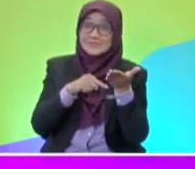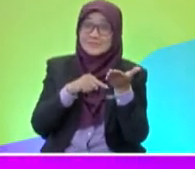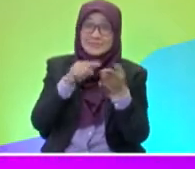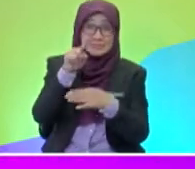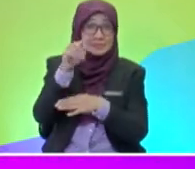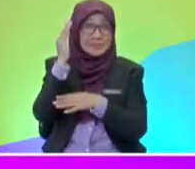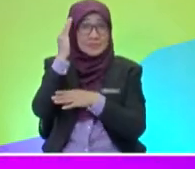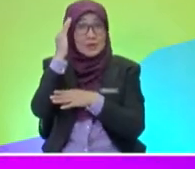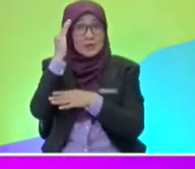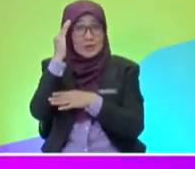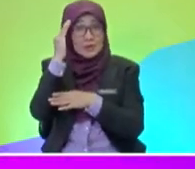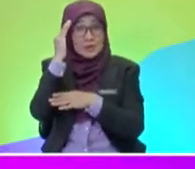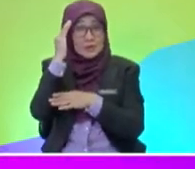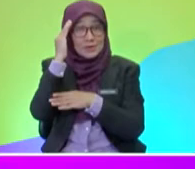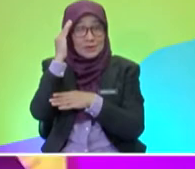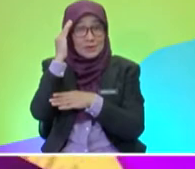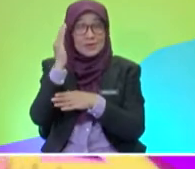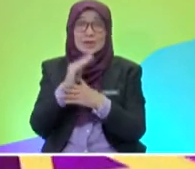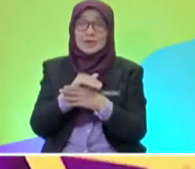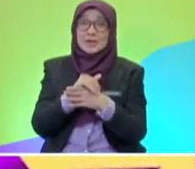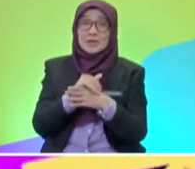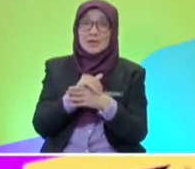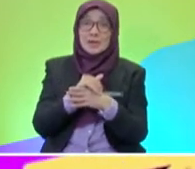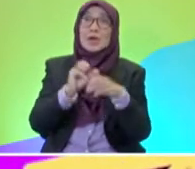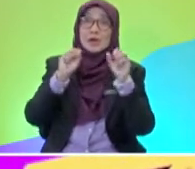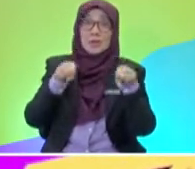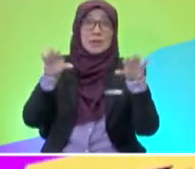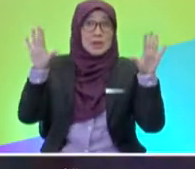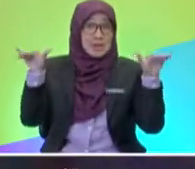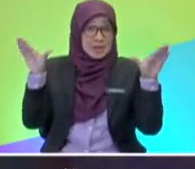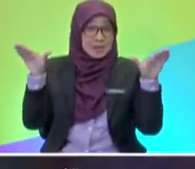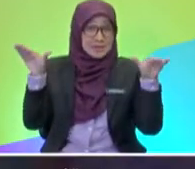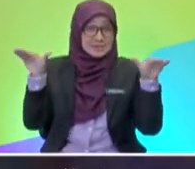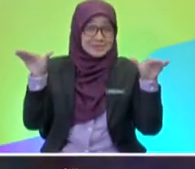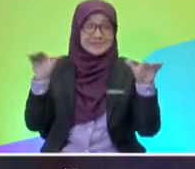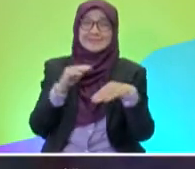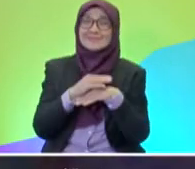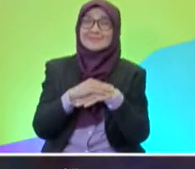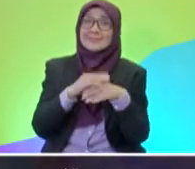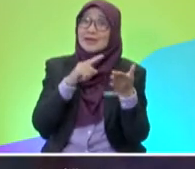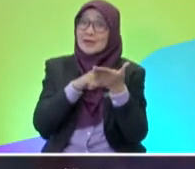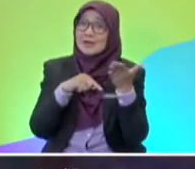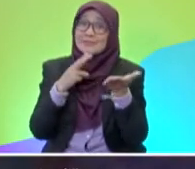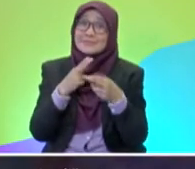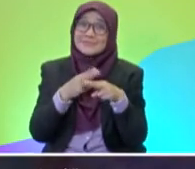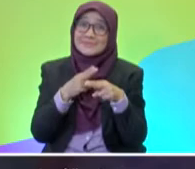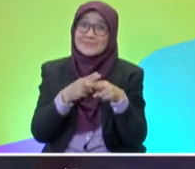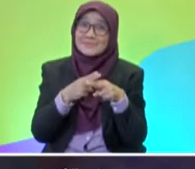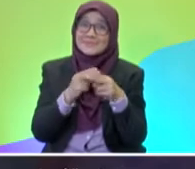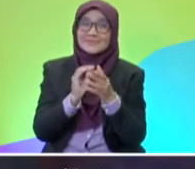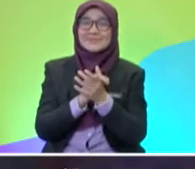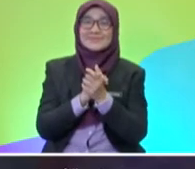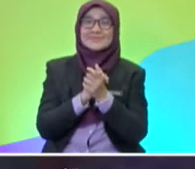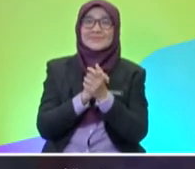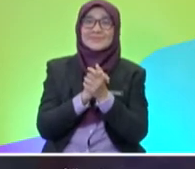that? I think it can fly because it has wings. Yes. And what is the name, Teacher Rahma? Okay, it